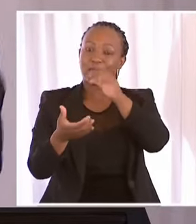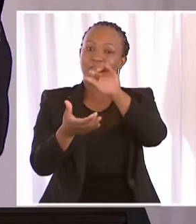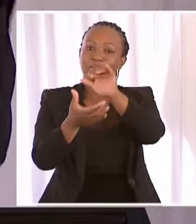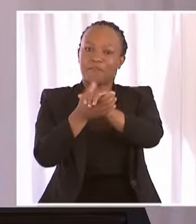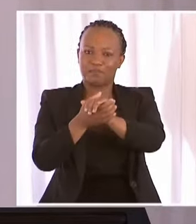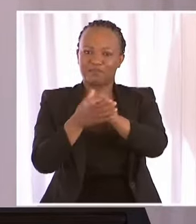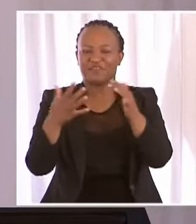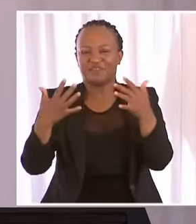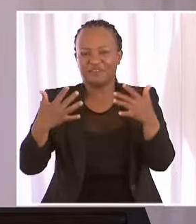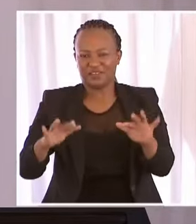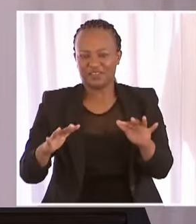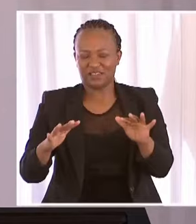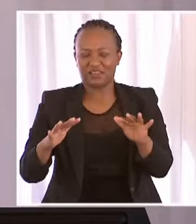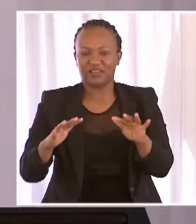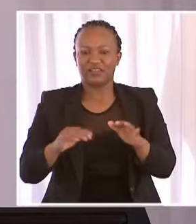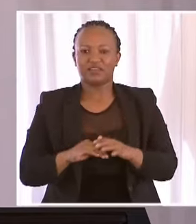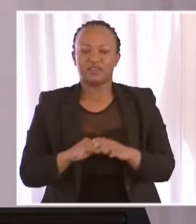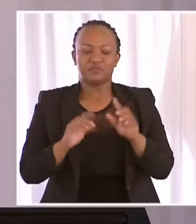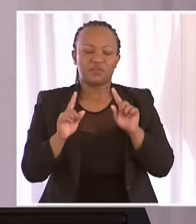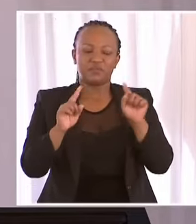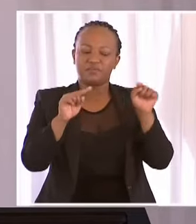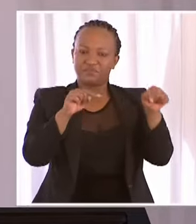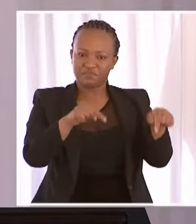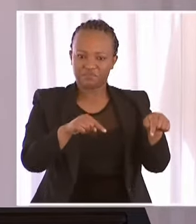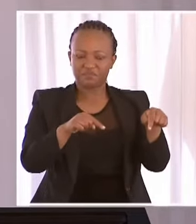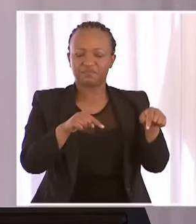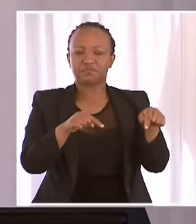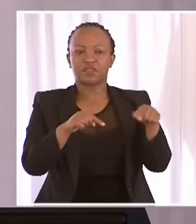well into my cups, I